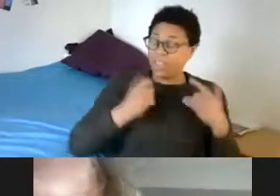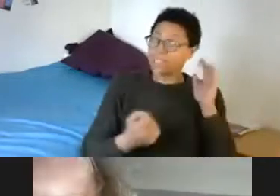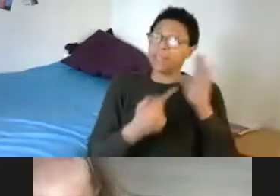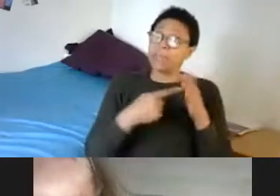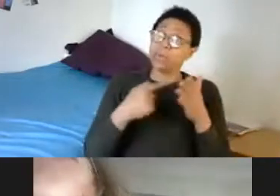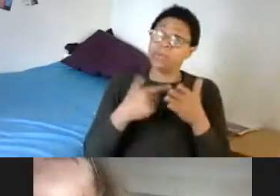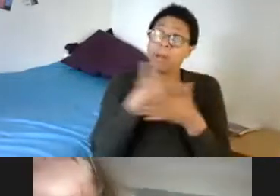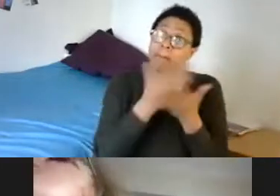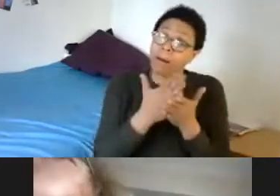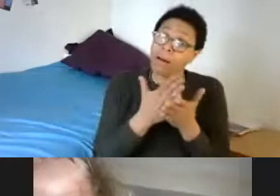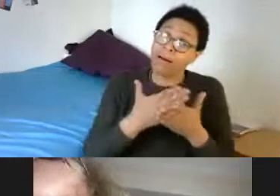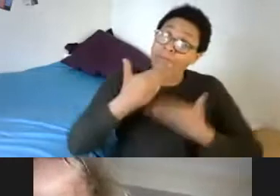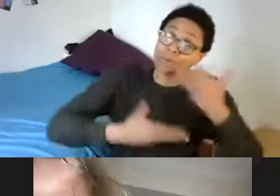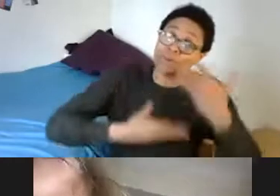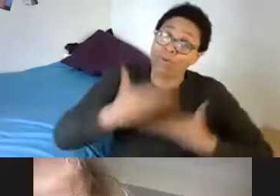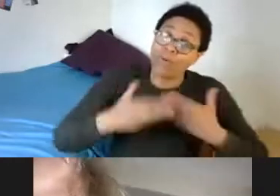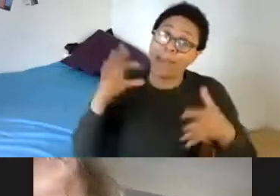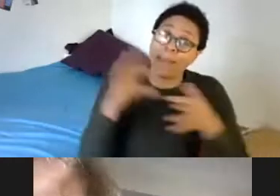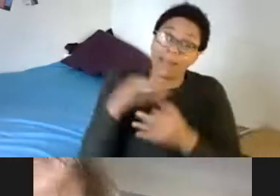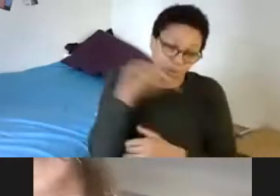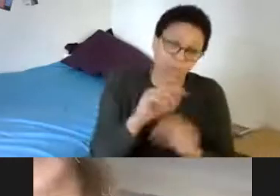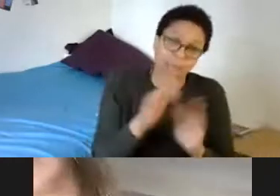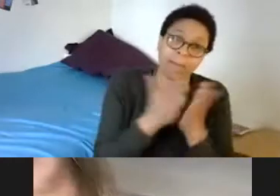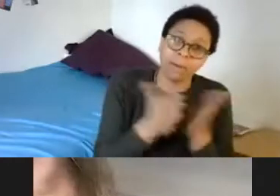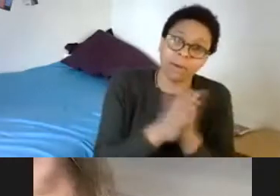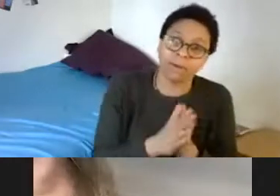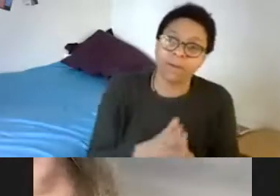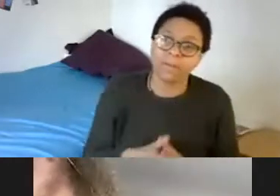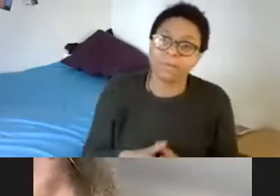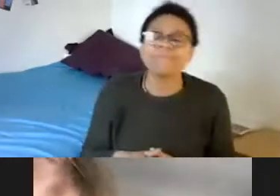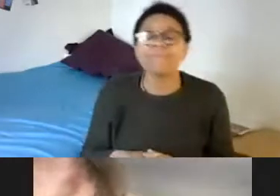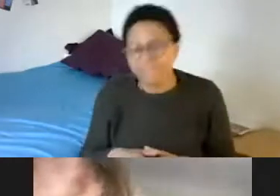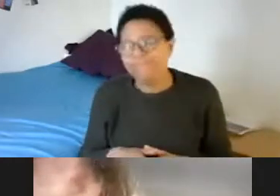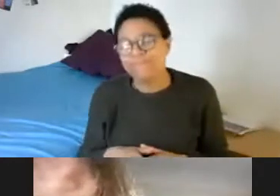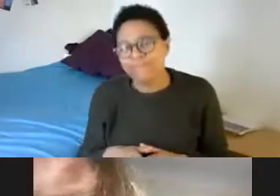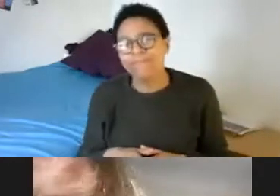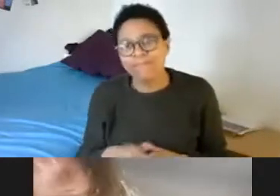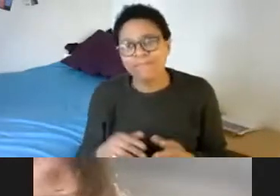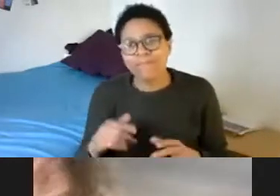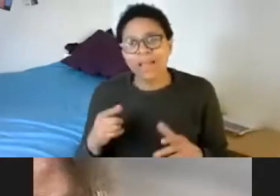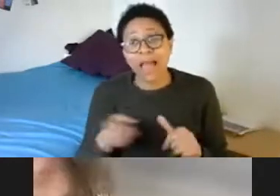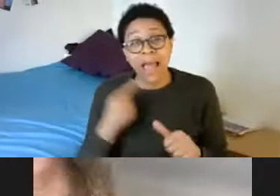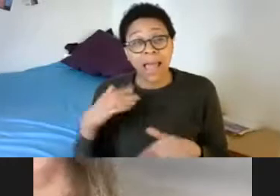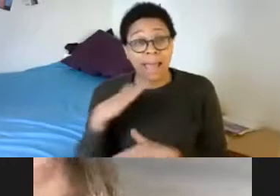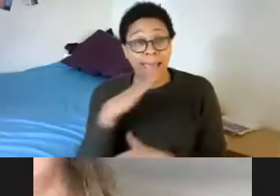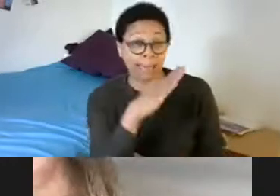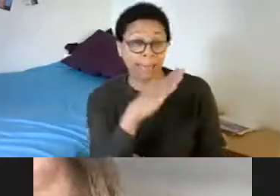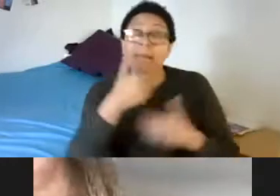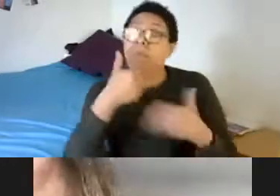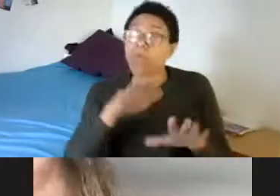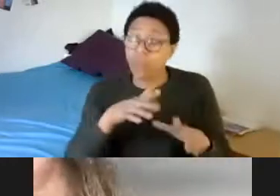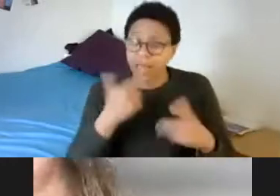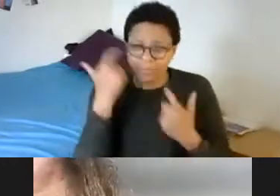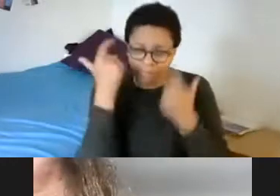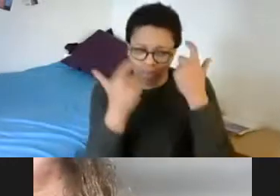book. Yes, we've been working on this during lockdown and actually coming up with an actual procedure, because there'd not